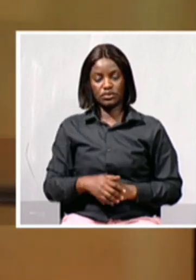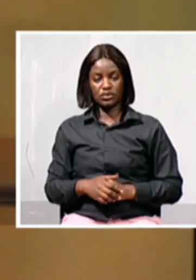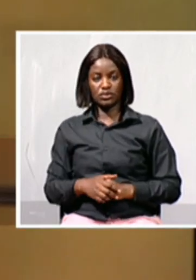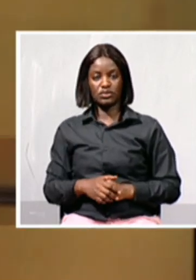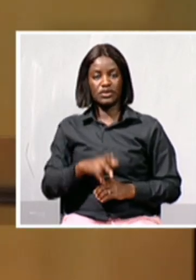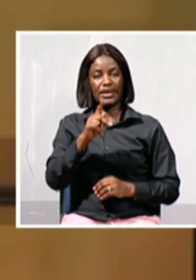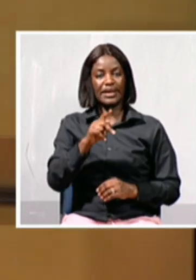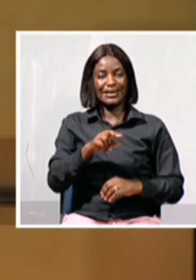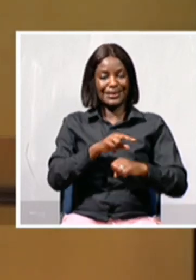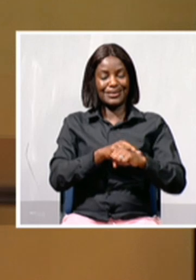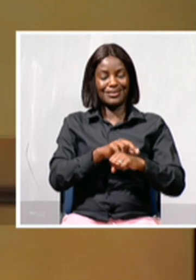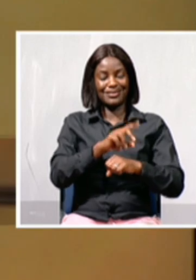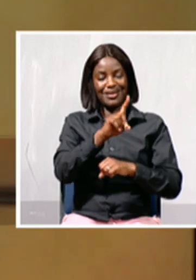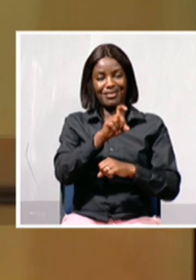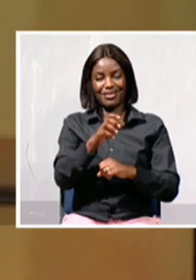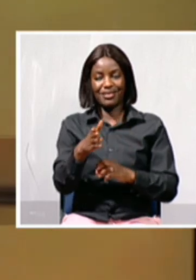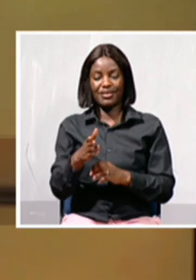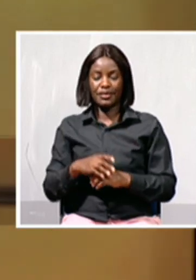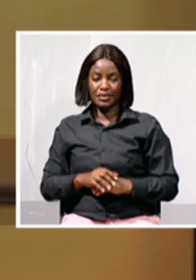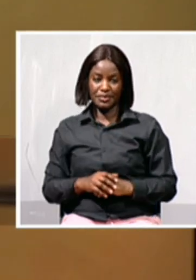his opinion on this. Please question. go ahead, Arno.